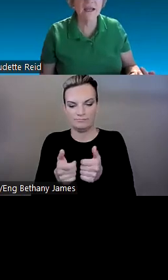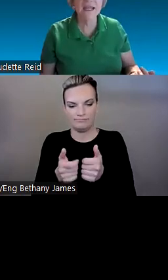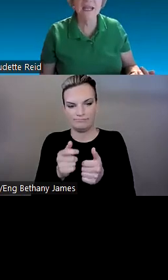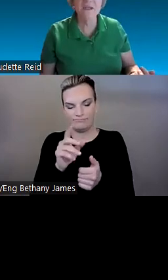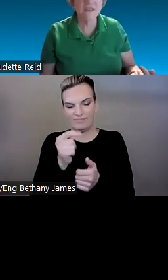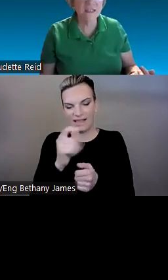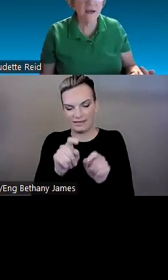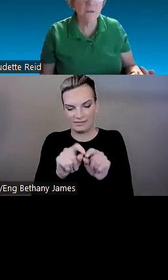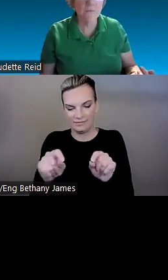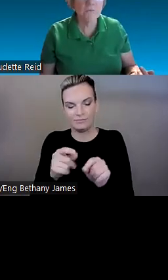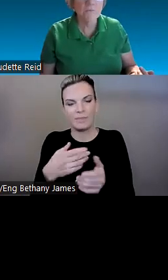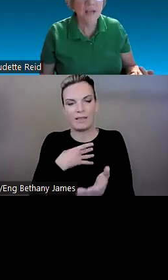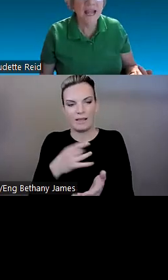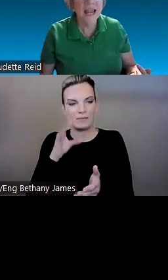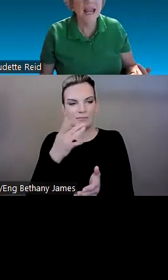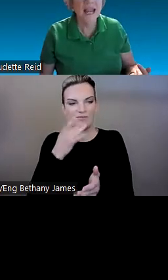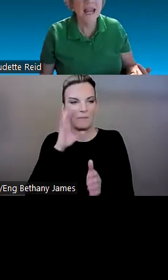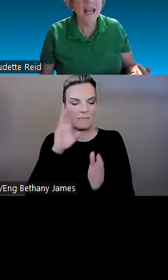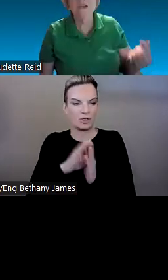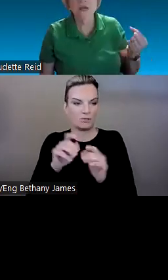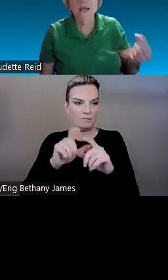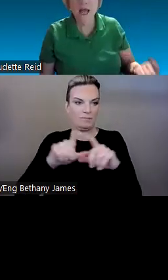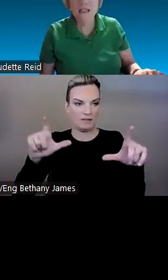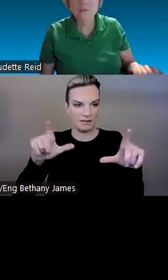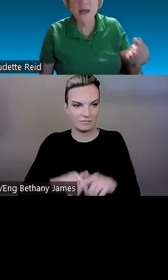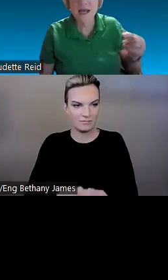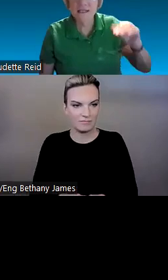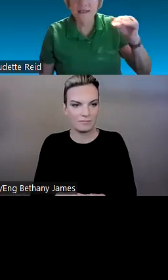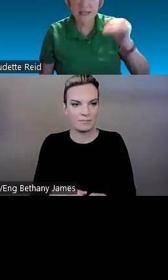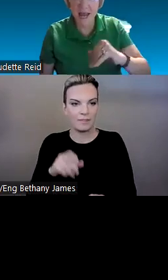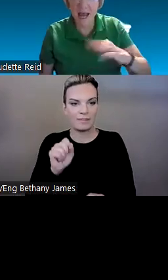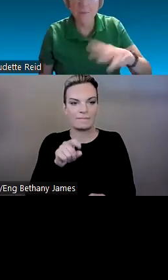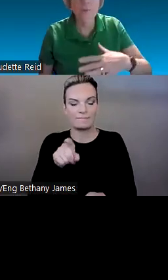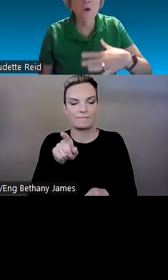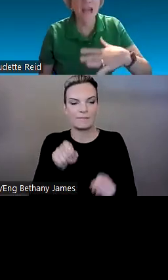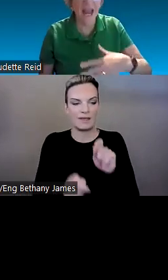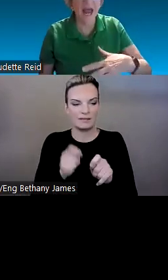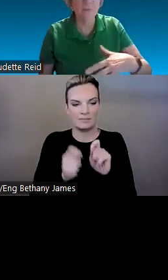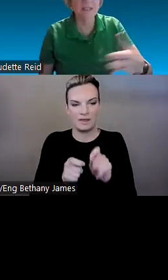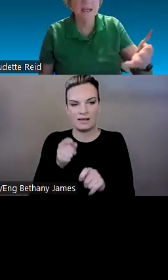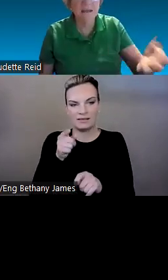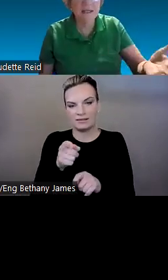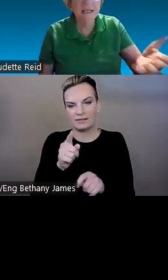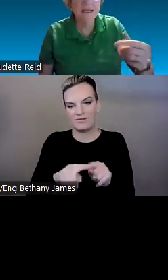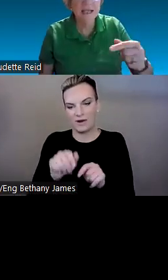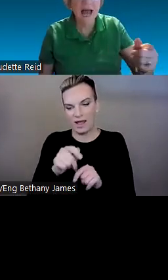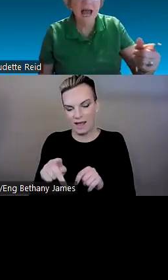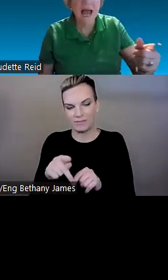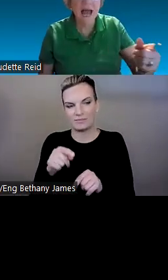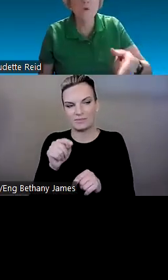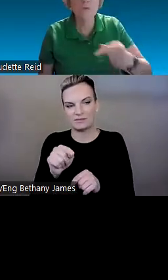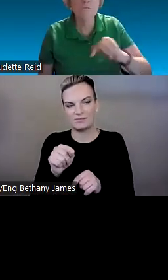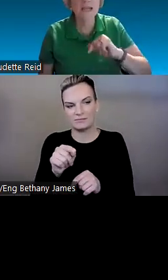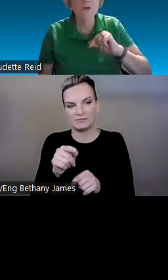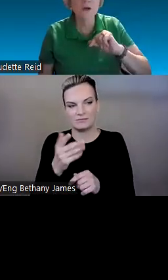that kind of a setup. And you can customize the onboard apps. This is how